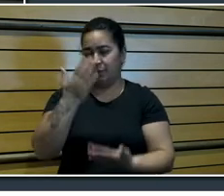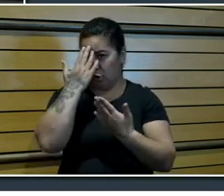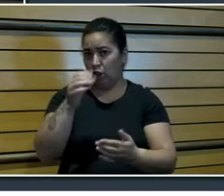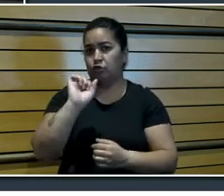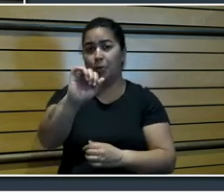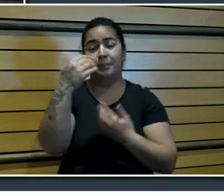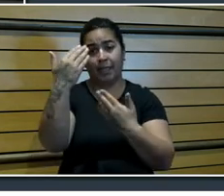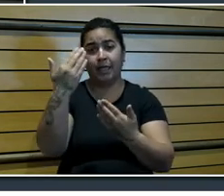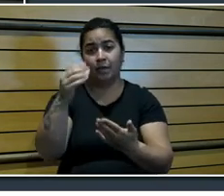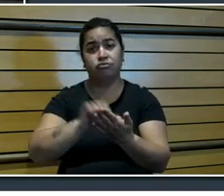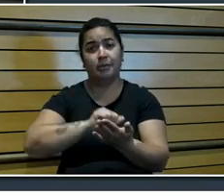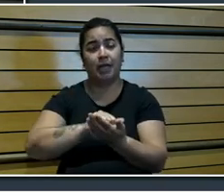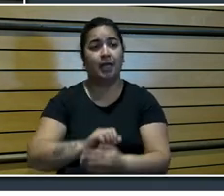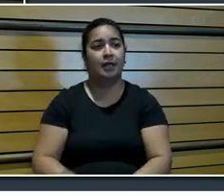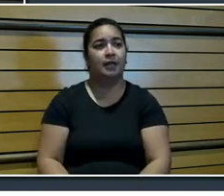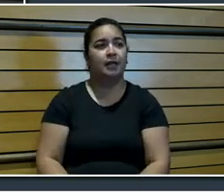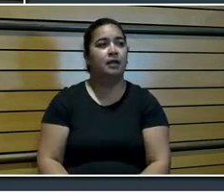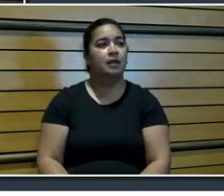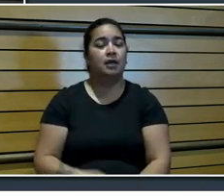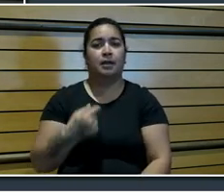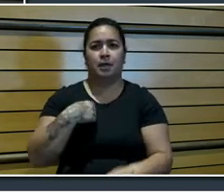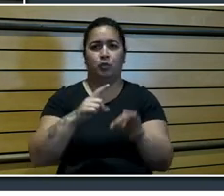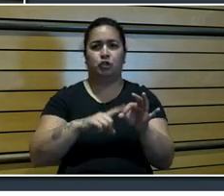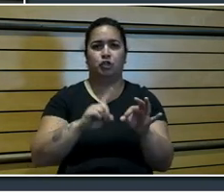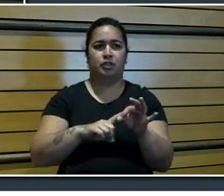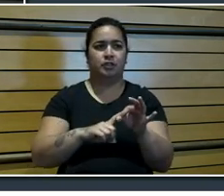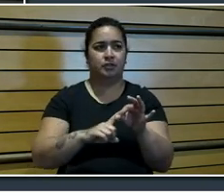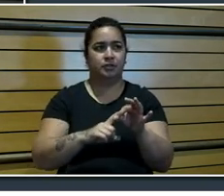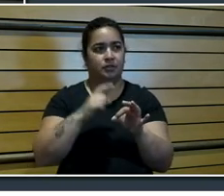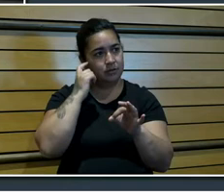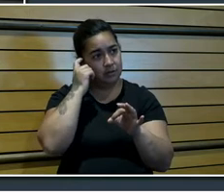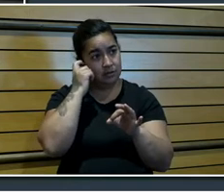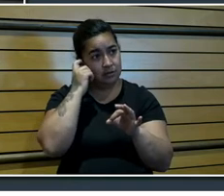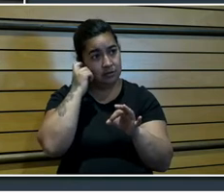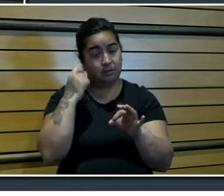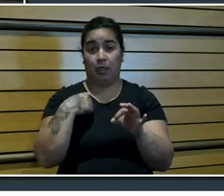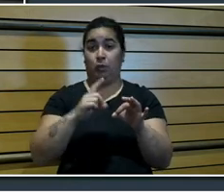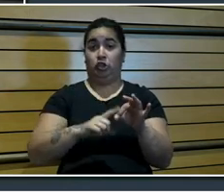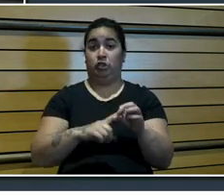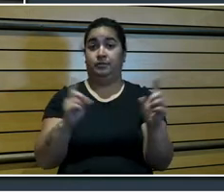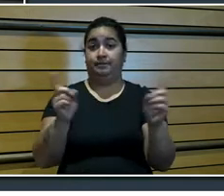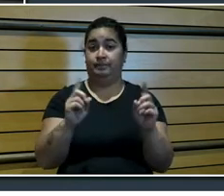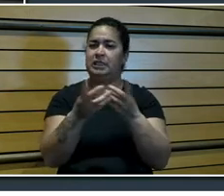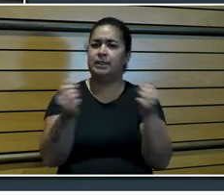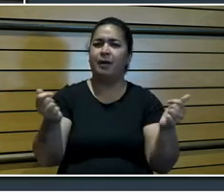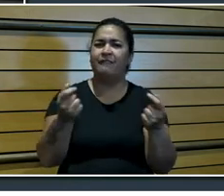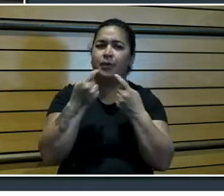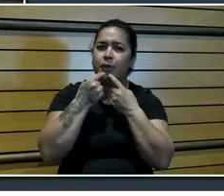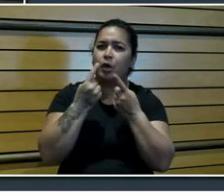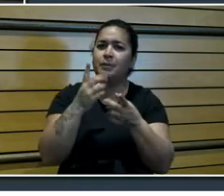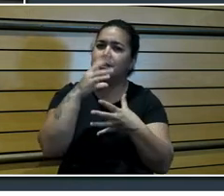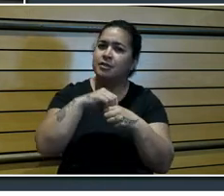respectfully. My question to you is around some of your comments. My question to you is around some of the comments in your